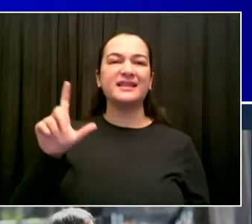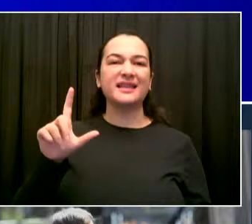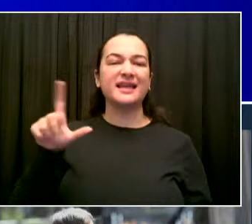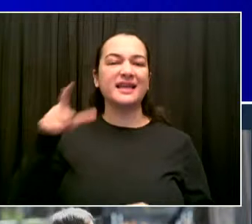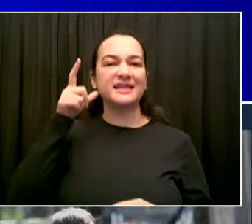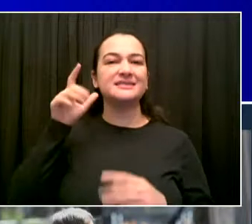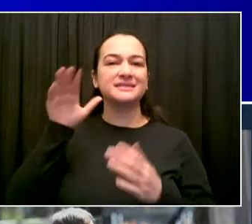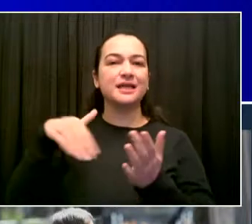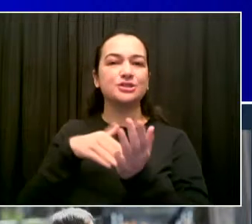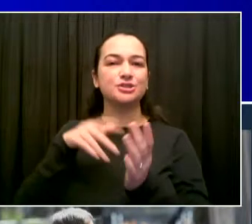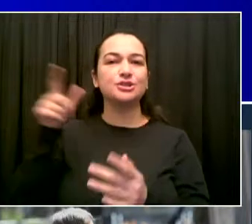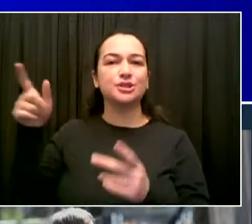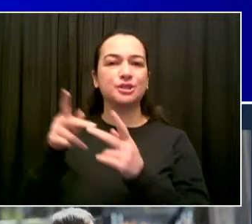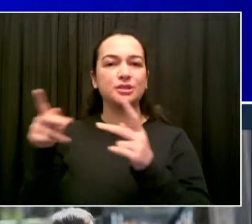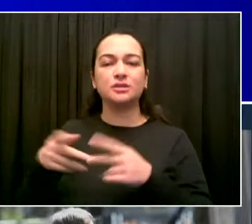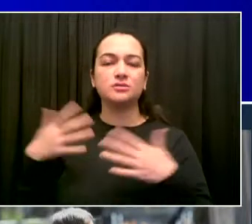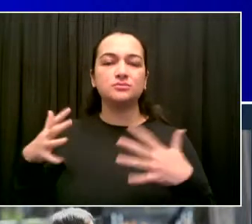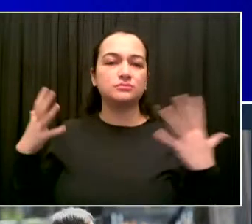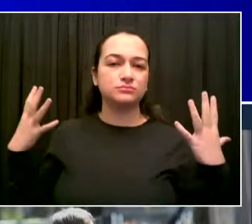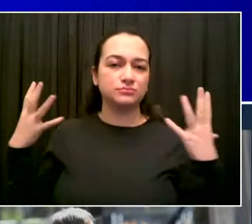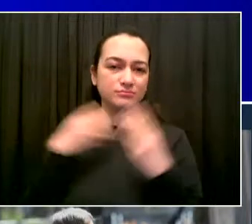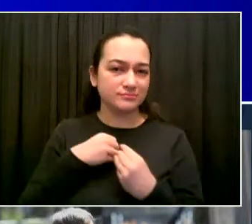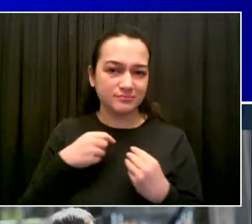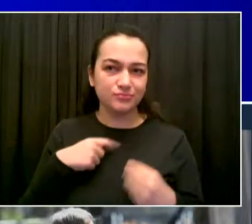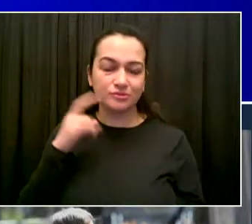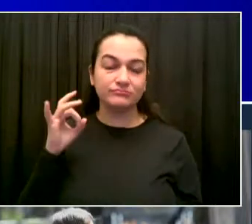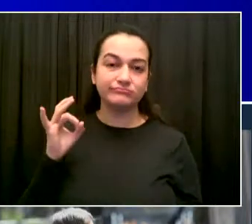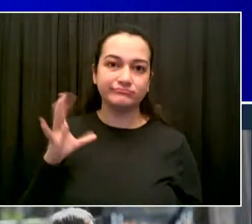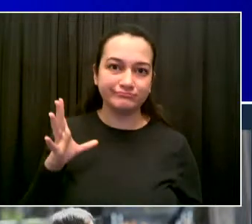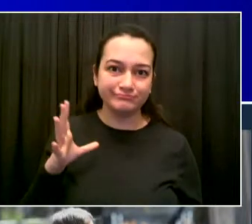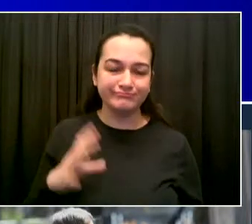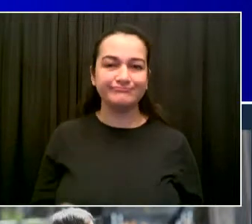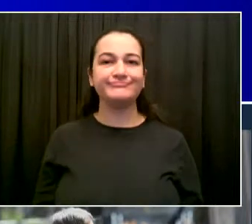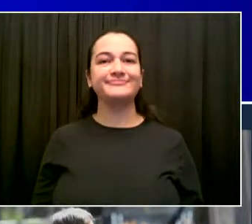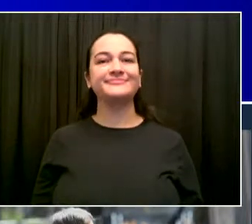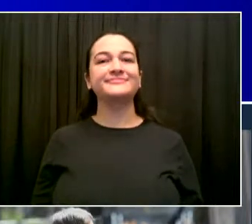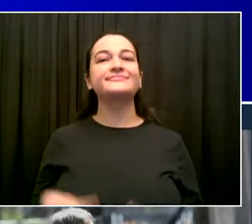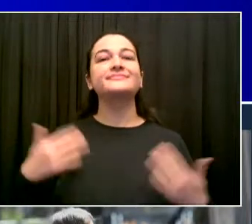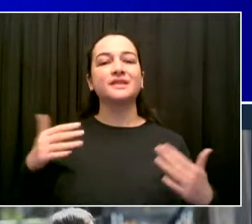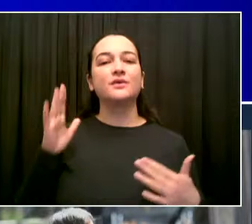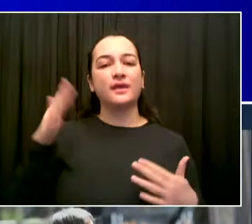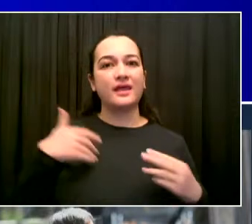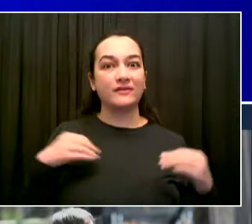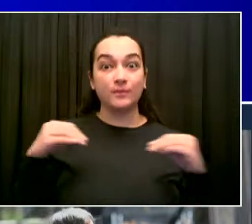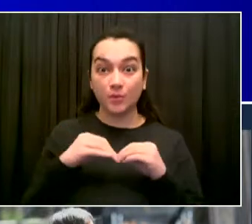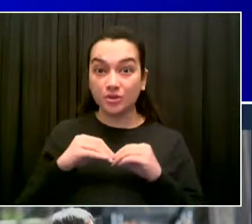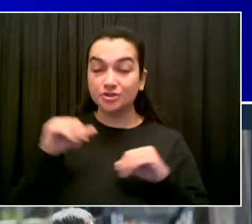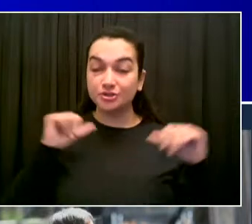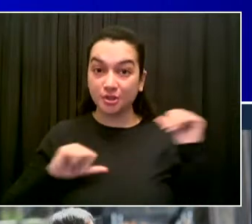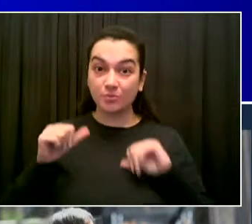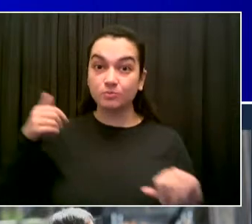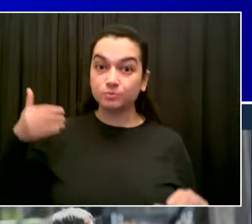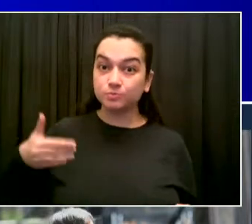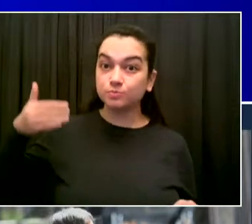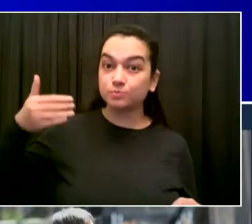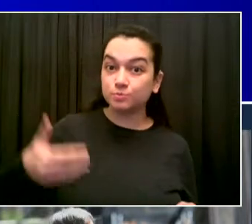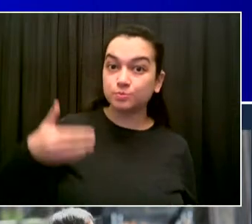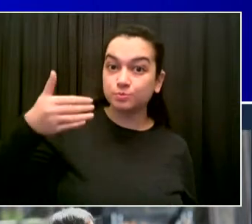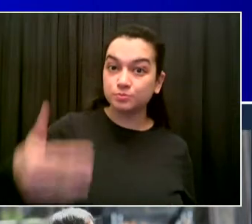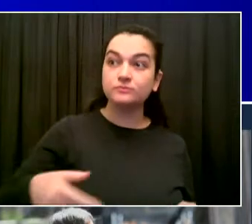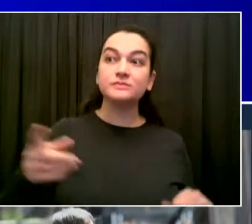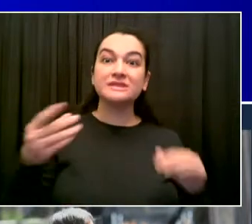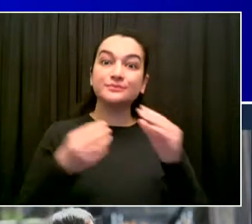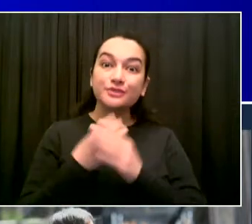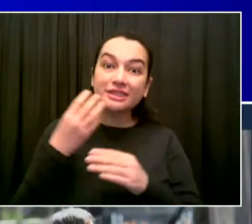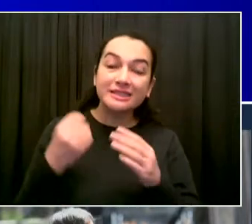amount of outdoor performance this year in New York City, so get ready for an amazing summer. Now, let me give you an update